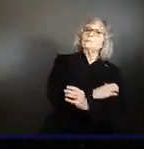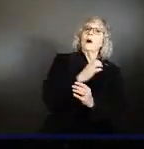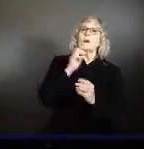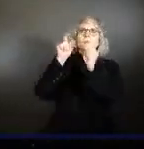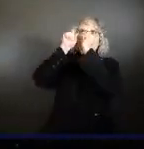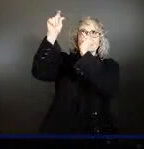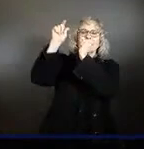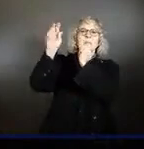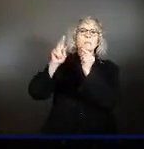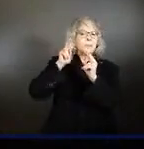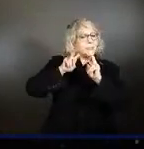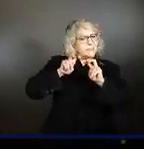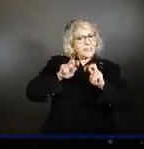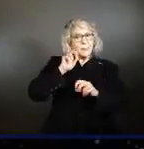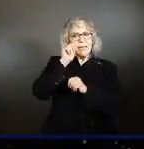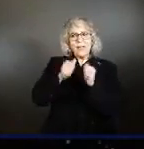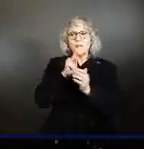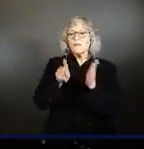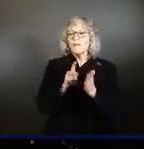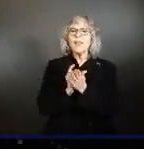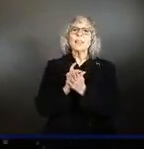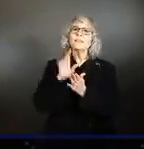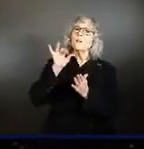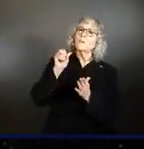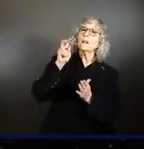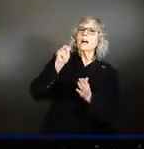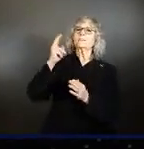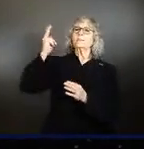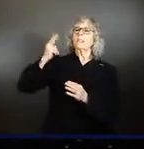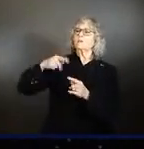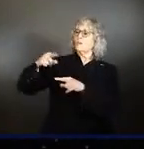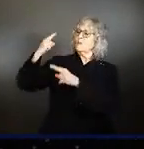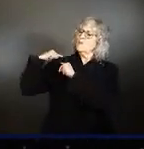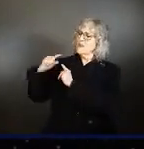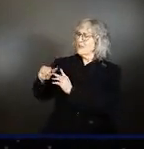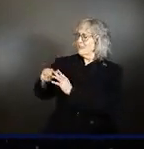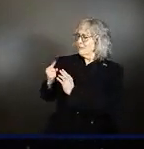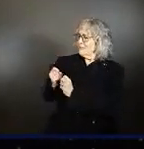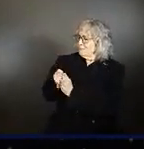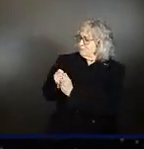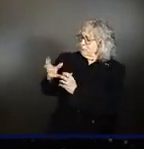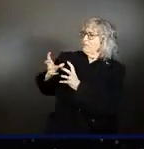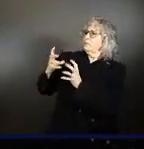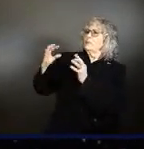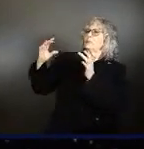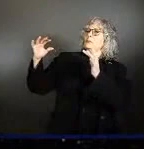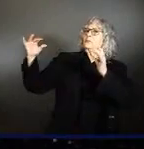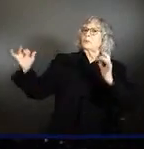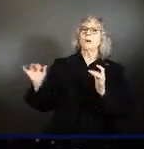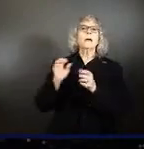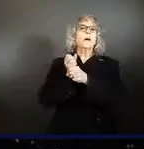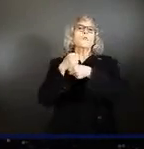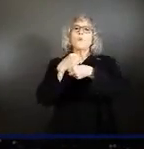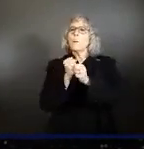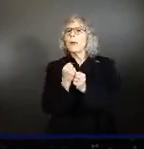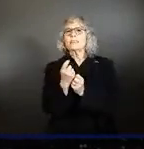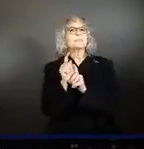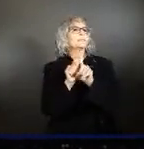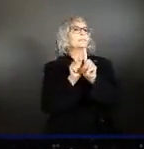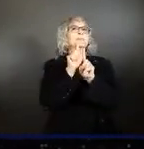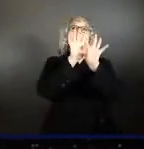of cosmic history, from the first luminous glows after the Big Bang to the formation of galaxies,